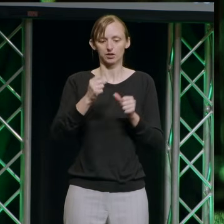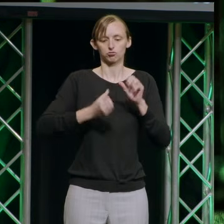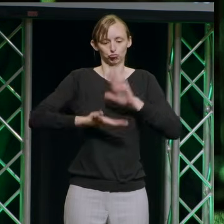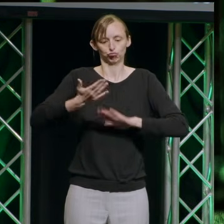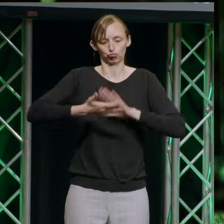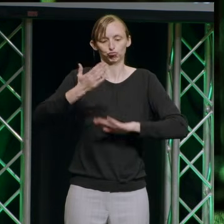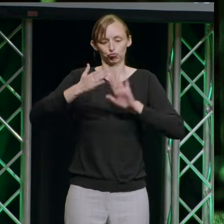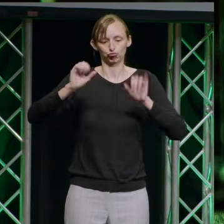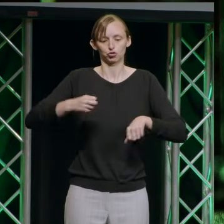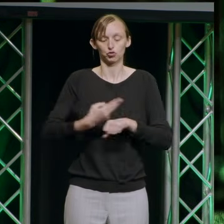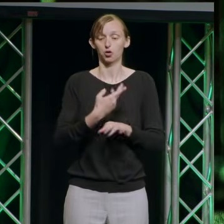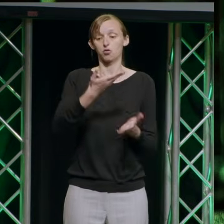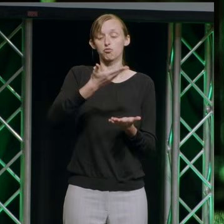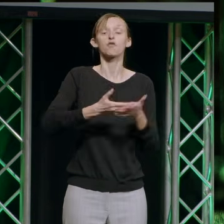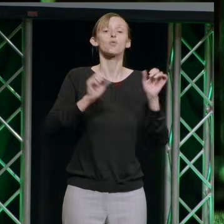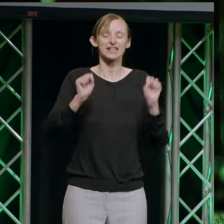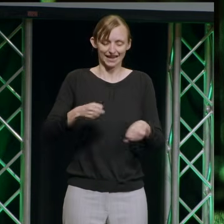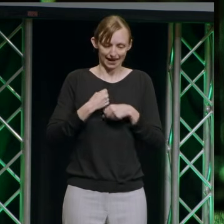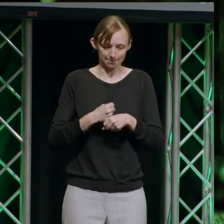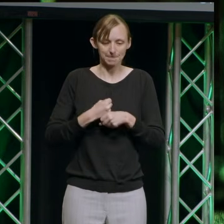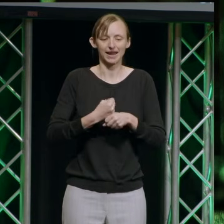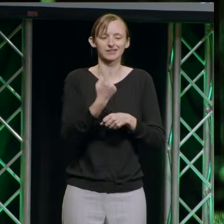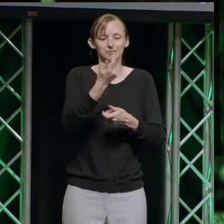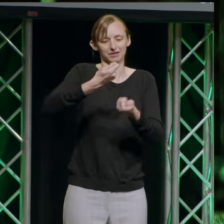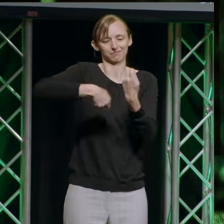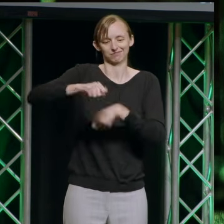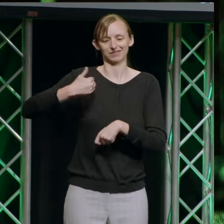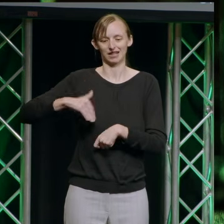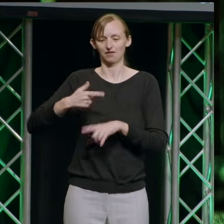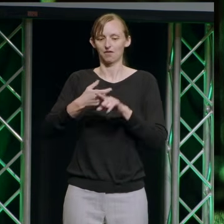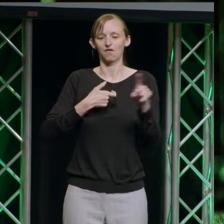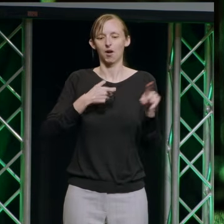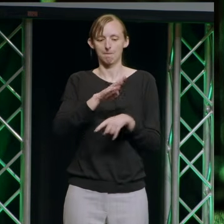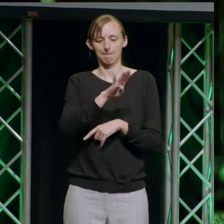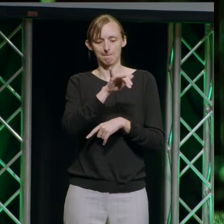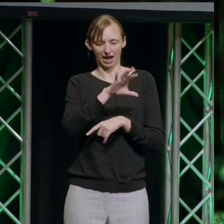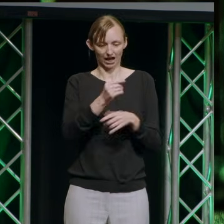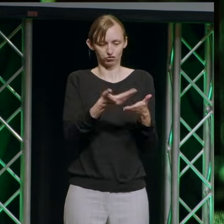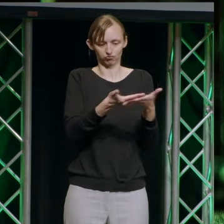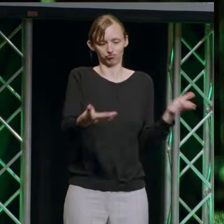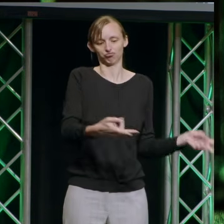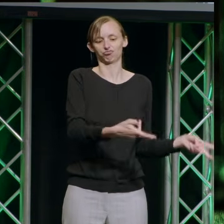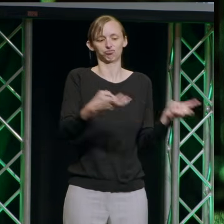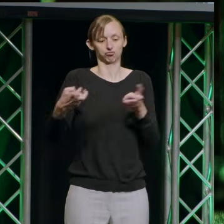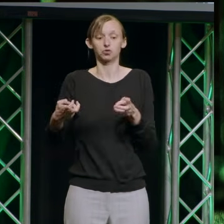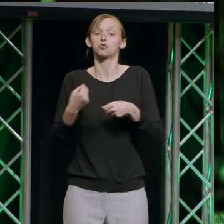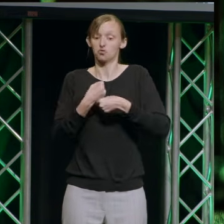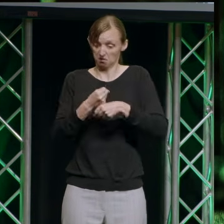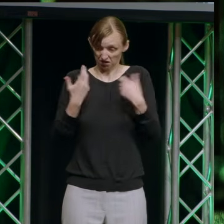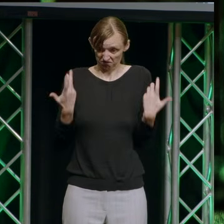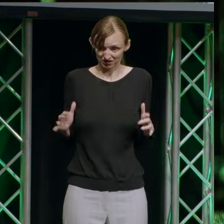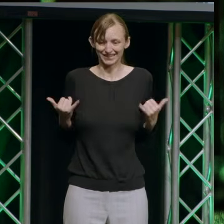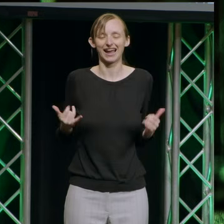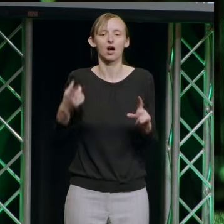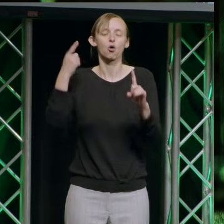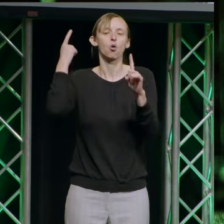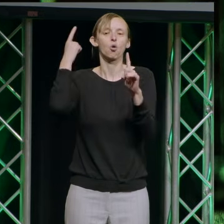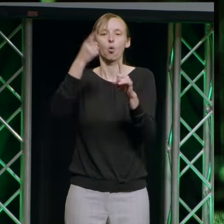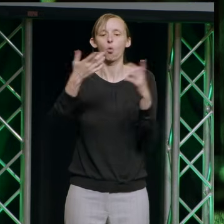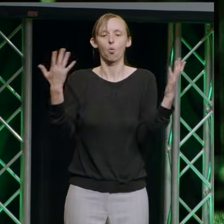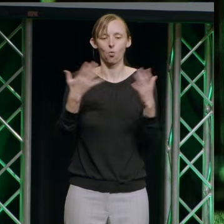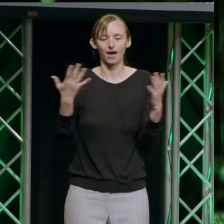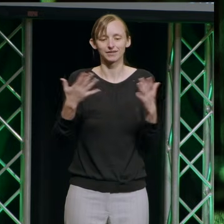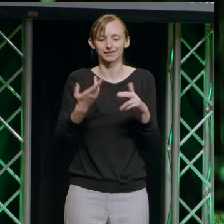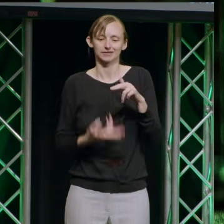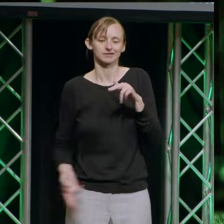wanted to prove that we can create a leather alternative from bio-based sources. Now that we have done this, our goal is to create